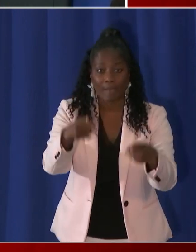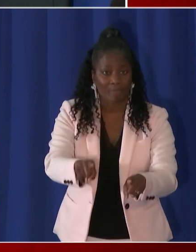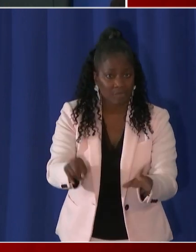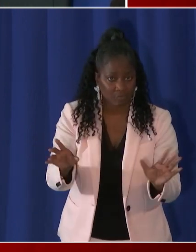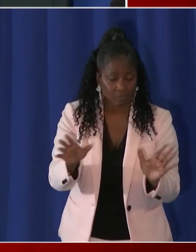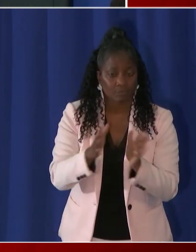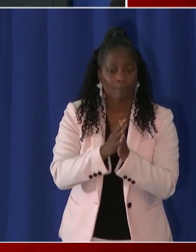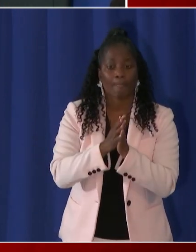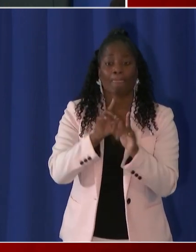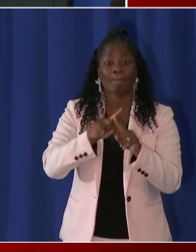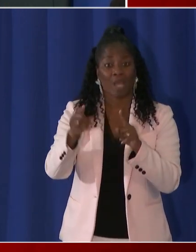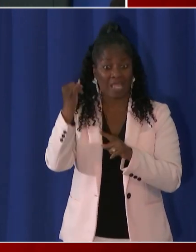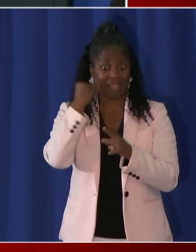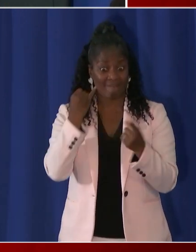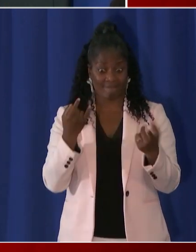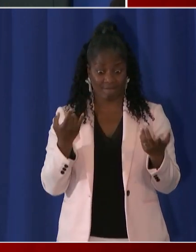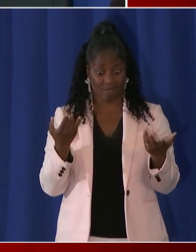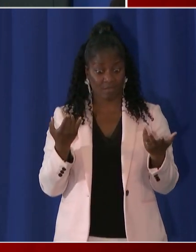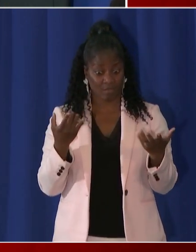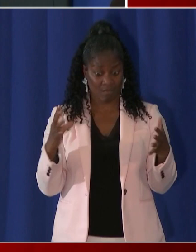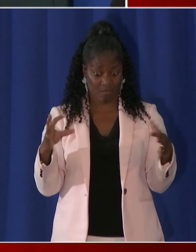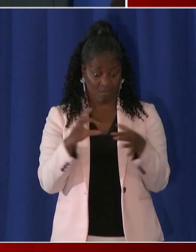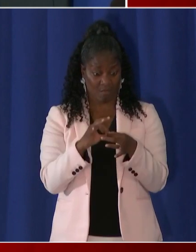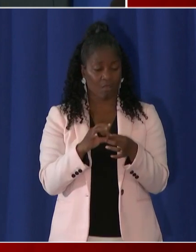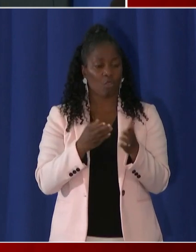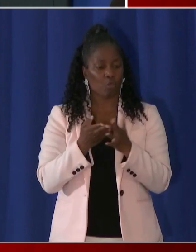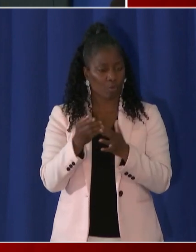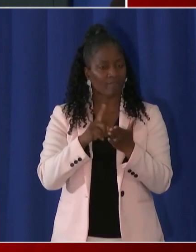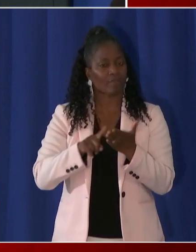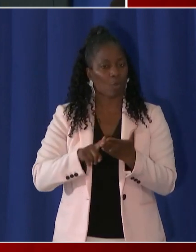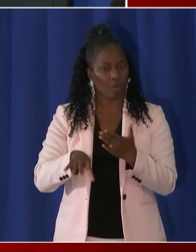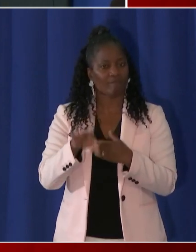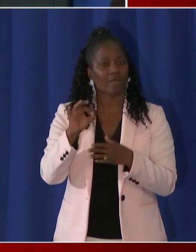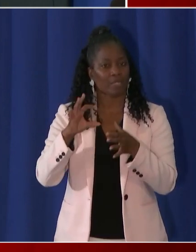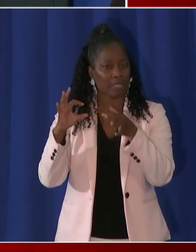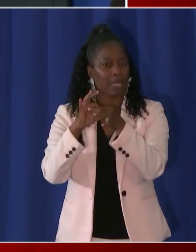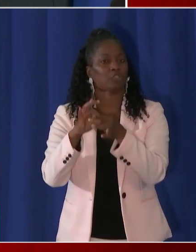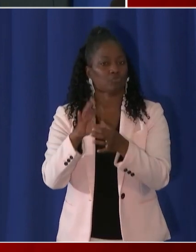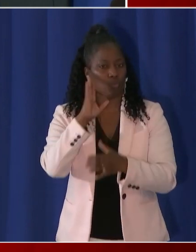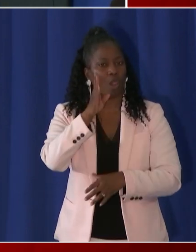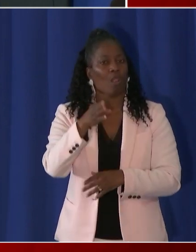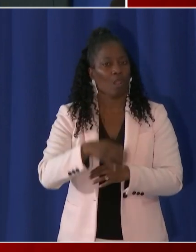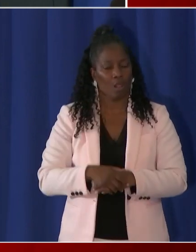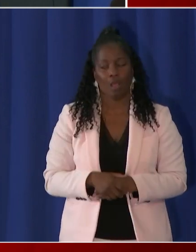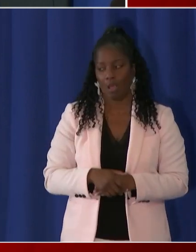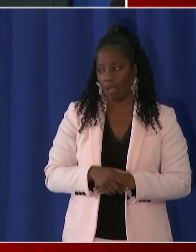is, I'm certainly sure that through this investigation, we'll find a connection if there is one.